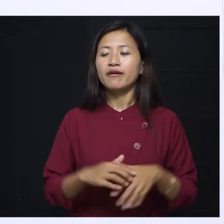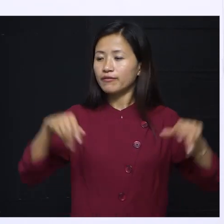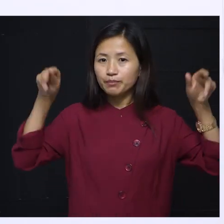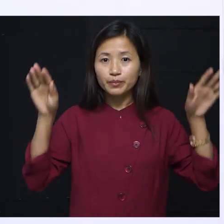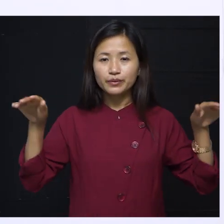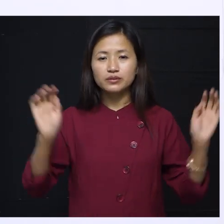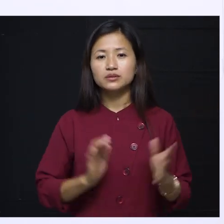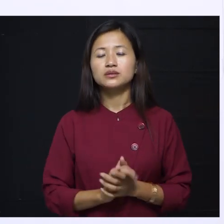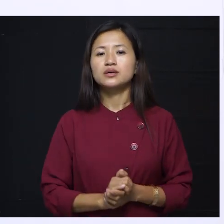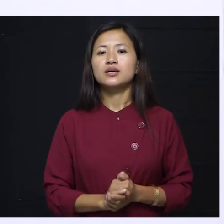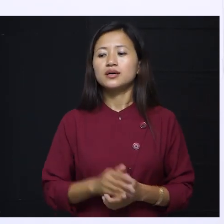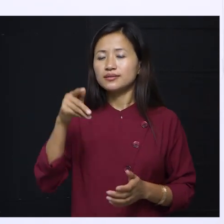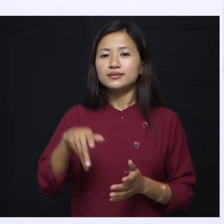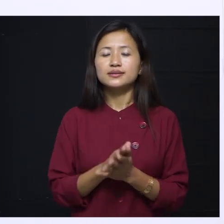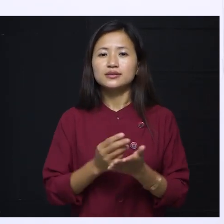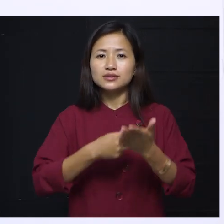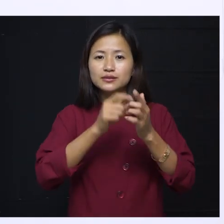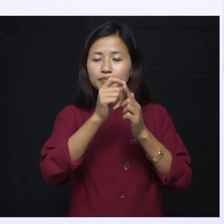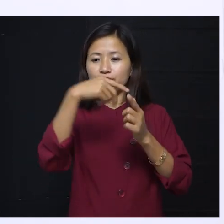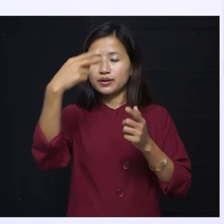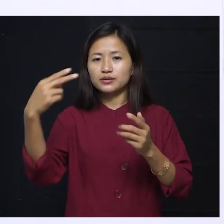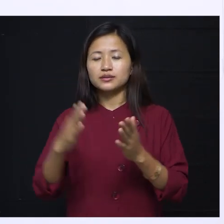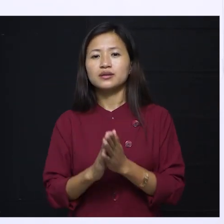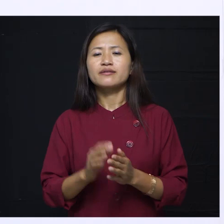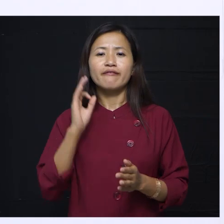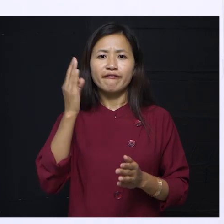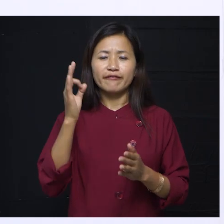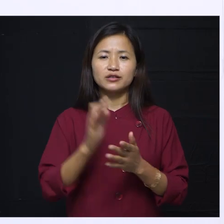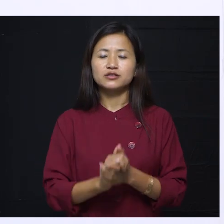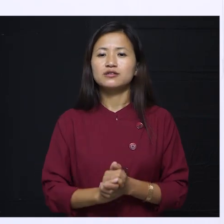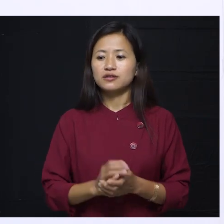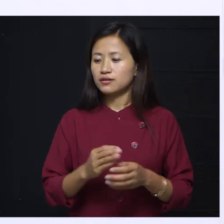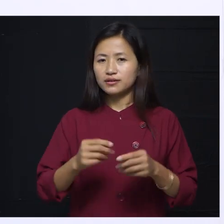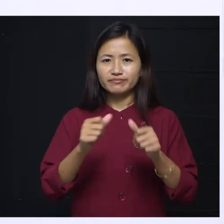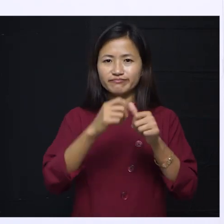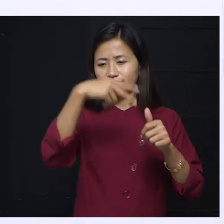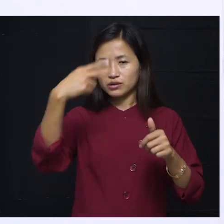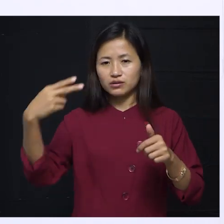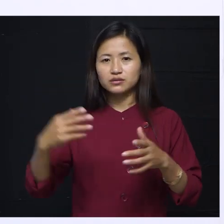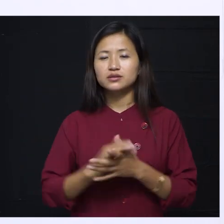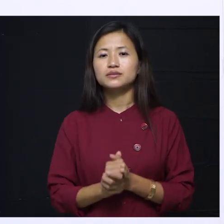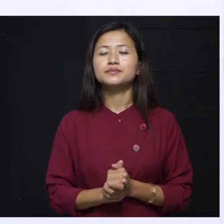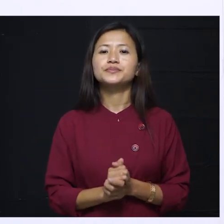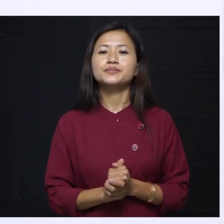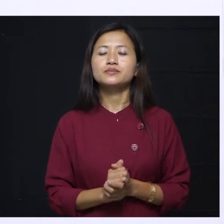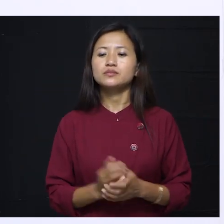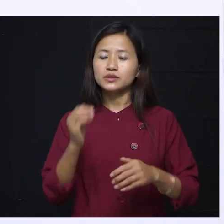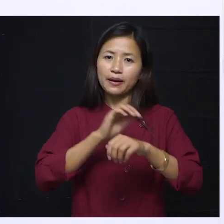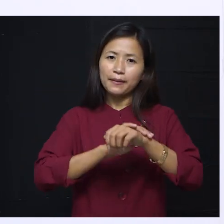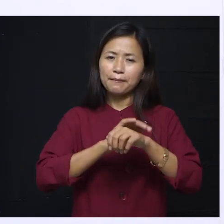bird, and it is painted by a French artist. And let's say that it is painted